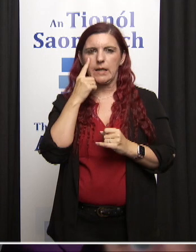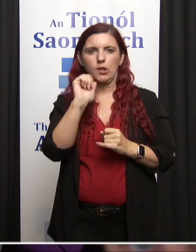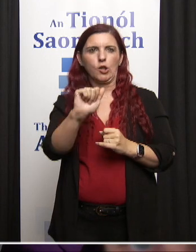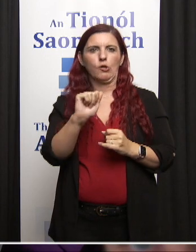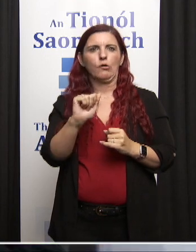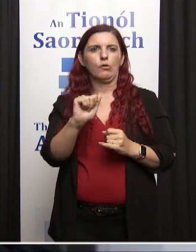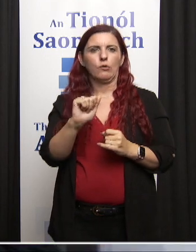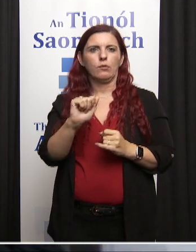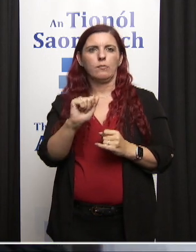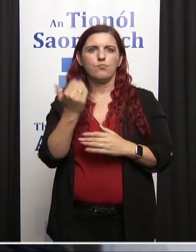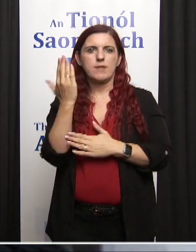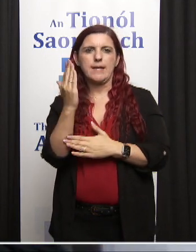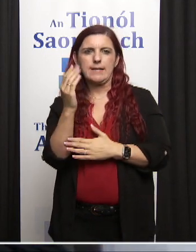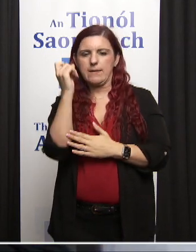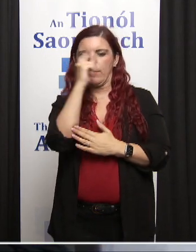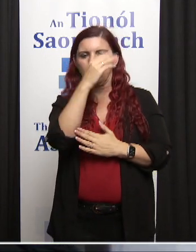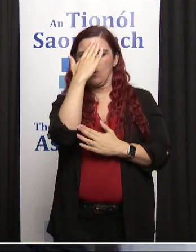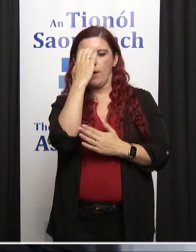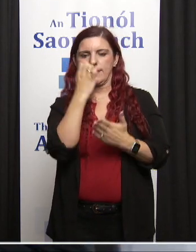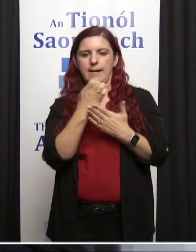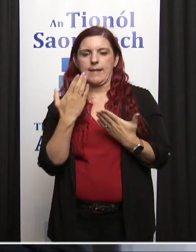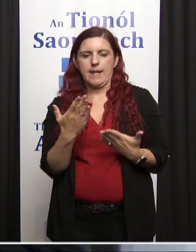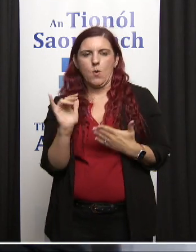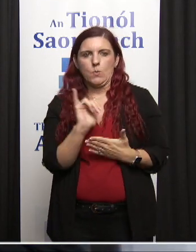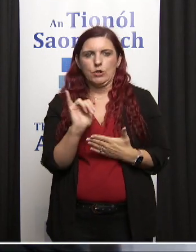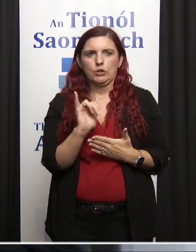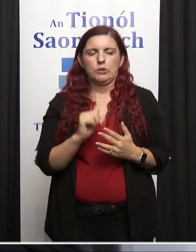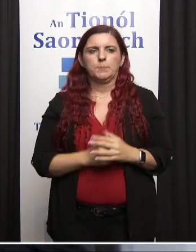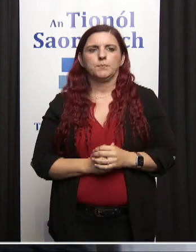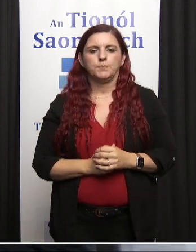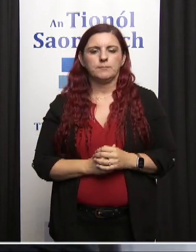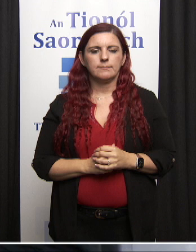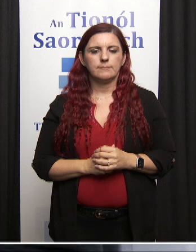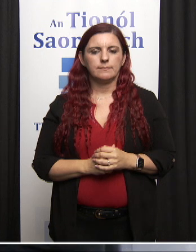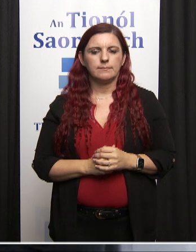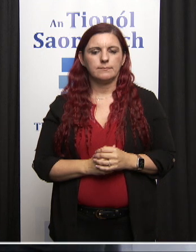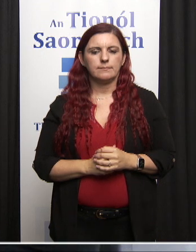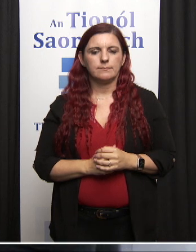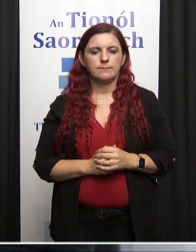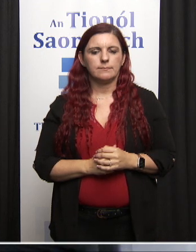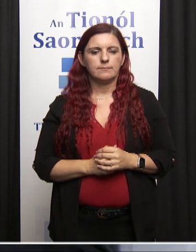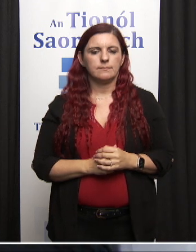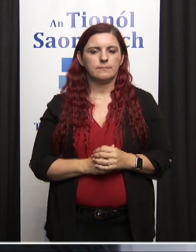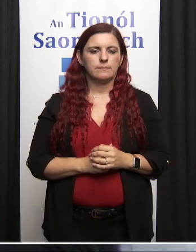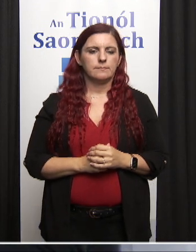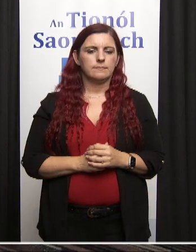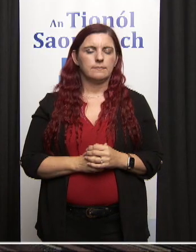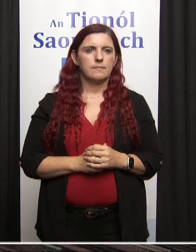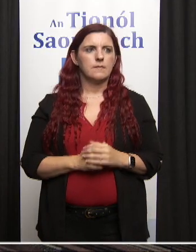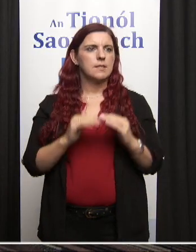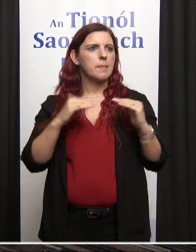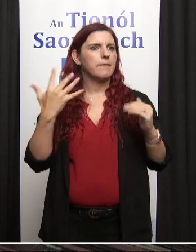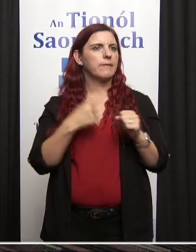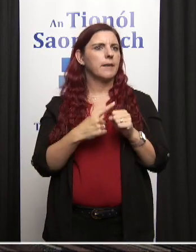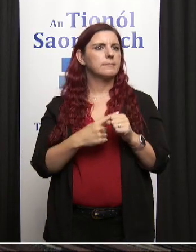So it's hard to judge at this particular point. Paul, the question 5, table 5 again, please.